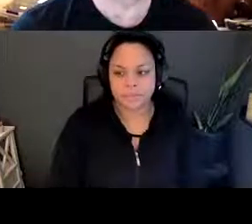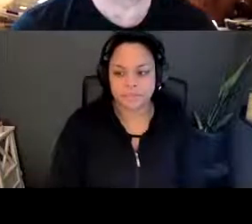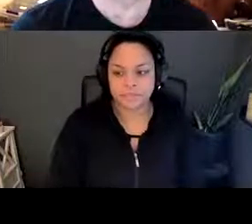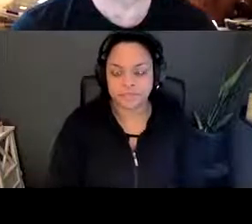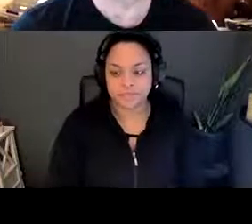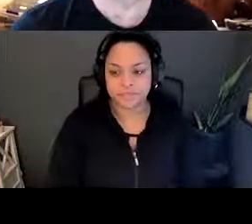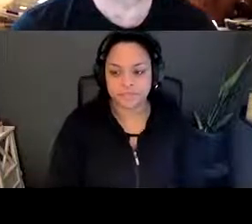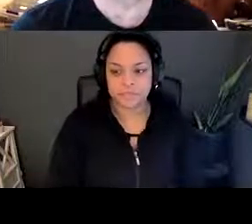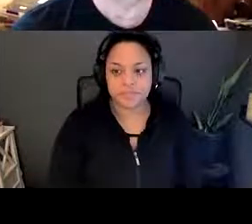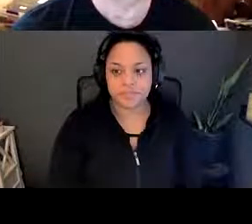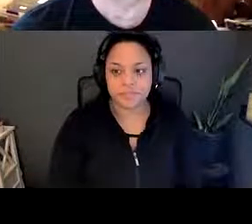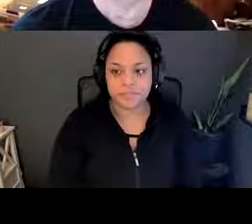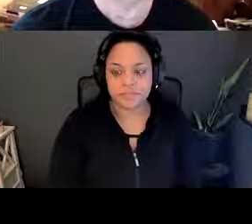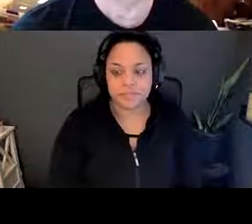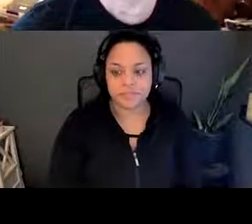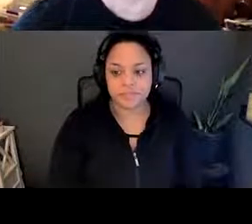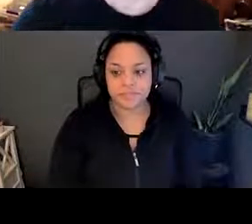RORYREID